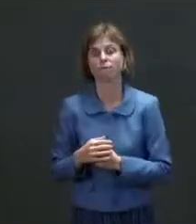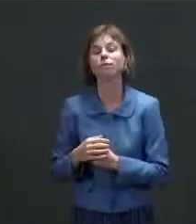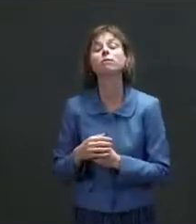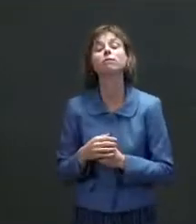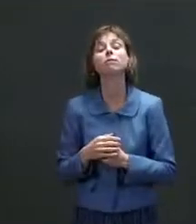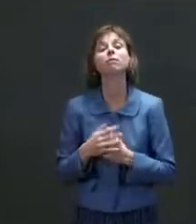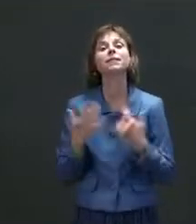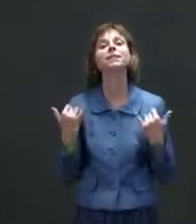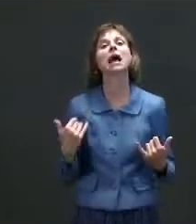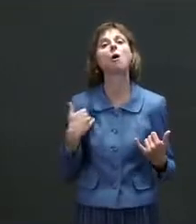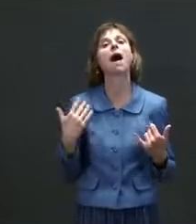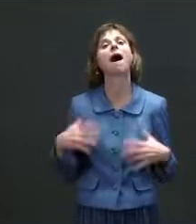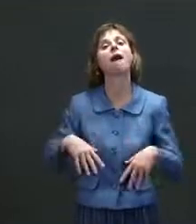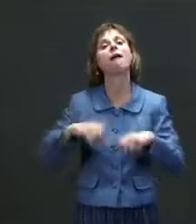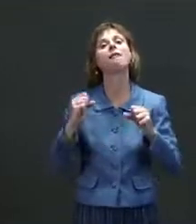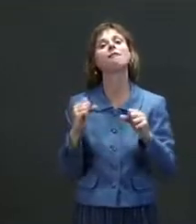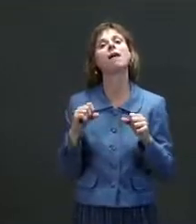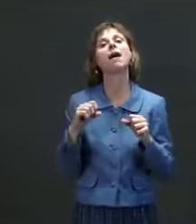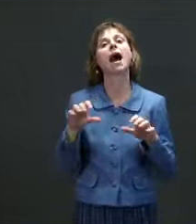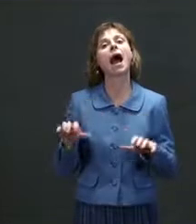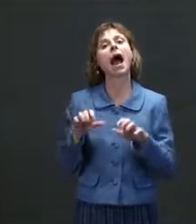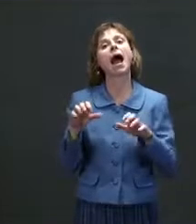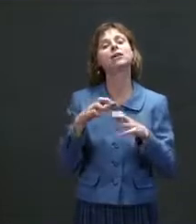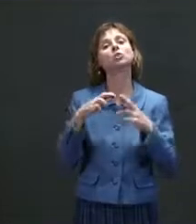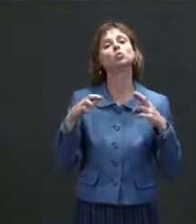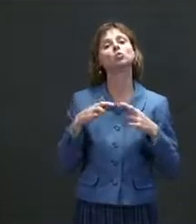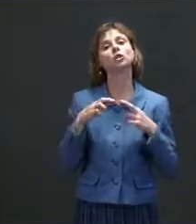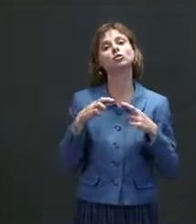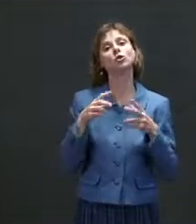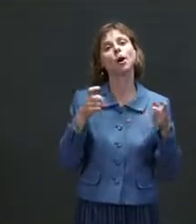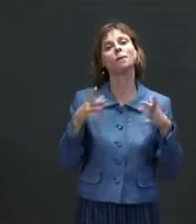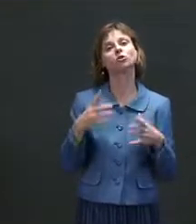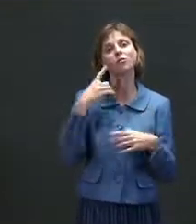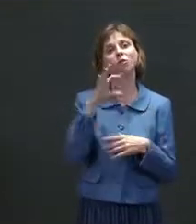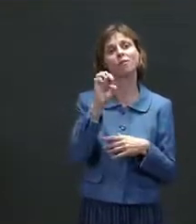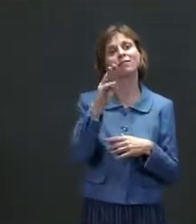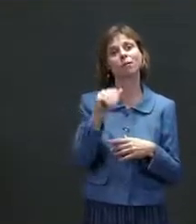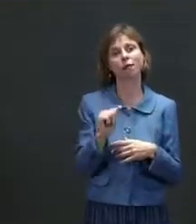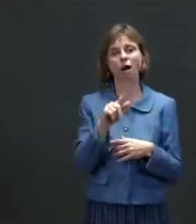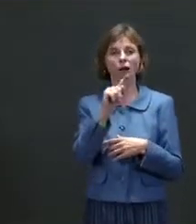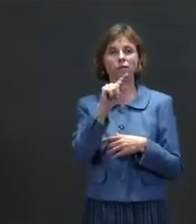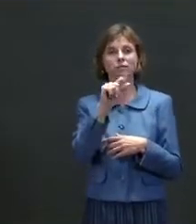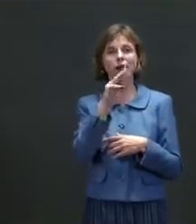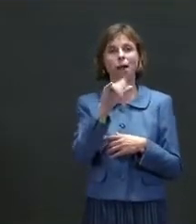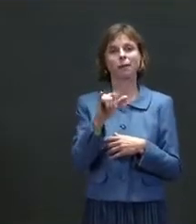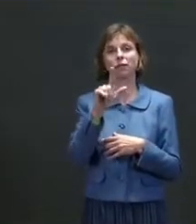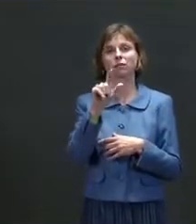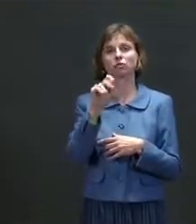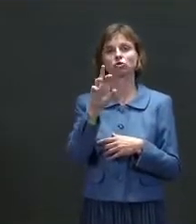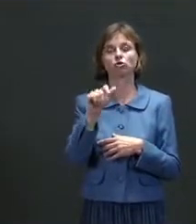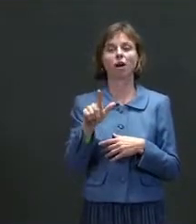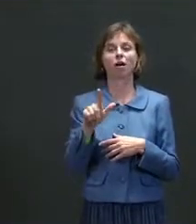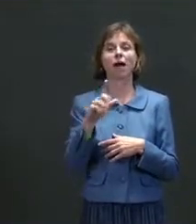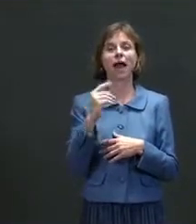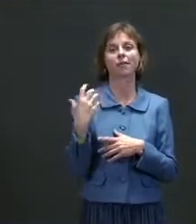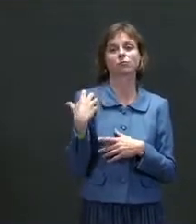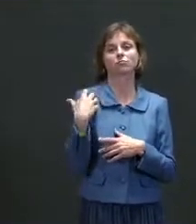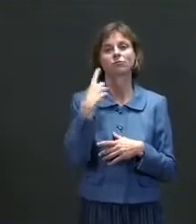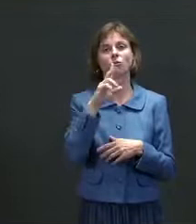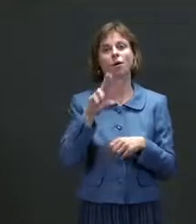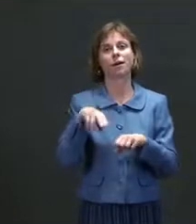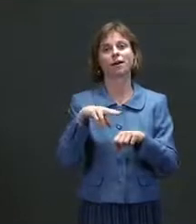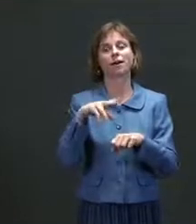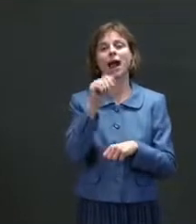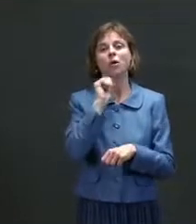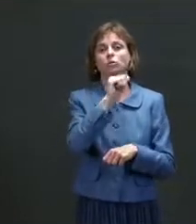acting regional administrator for FEMA, Tammy Luttrell, and the head of the Arizona National Guard, Major General Michael